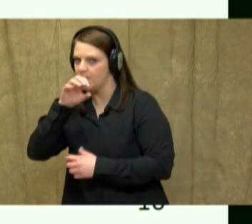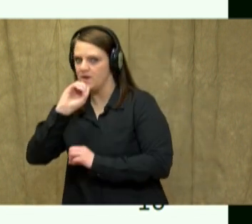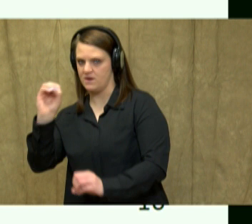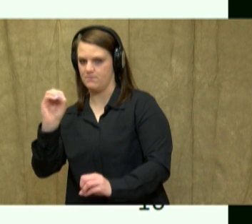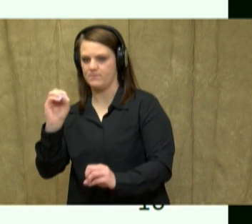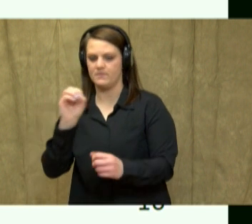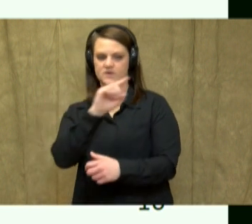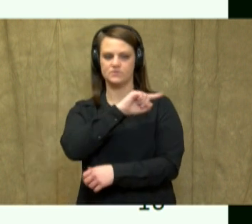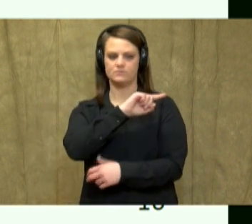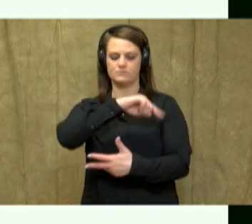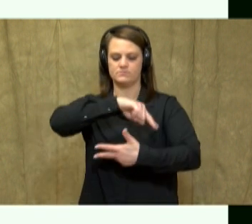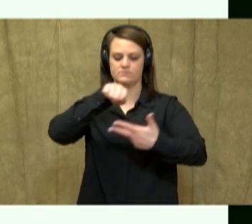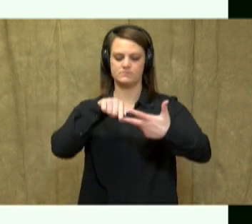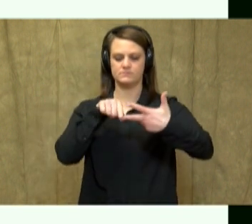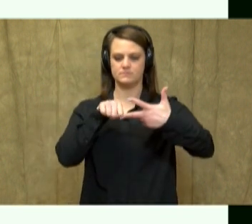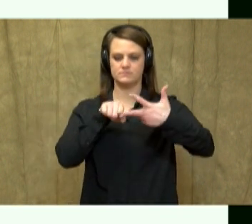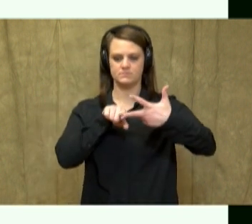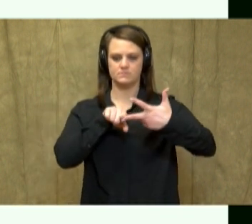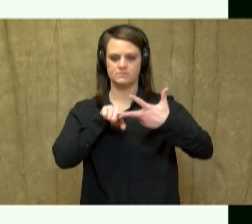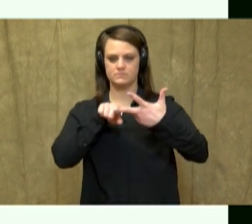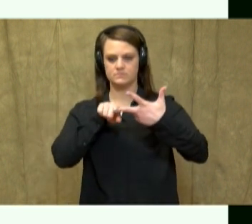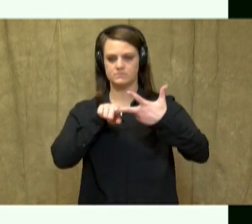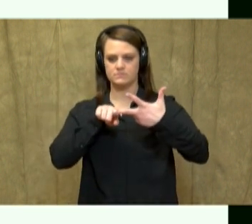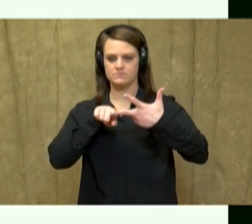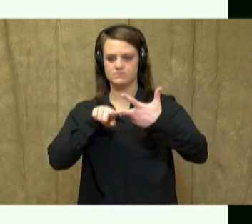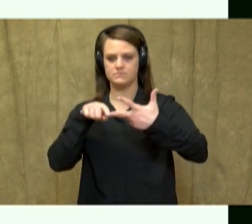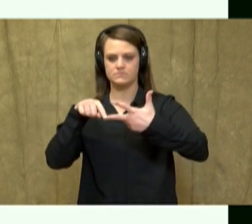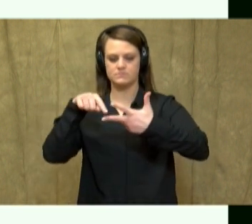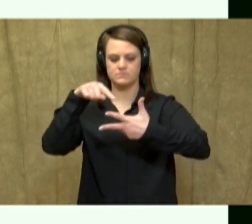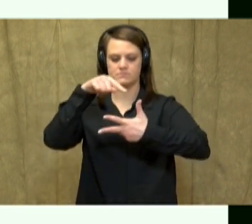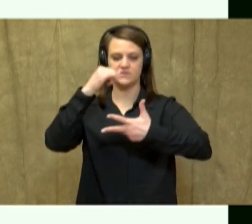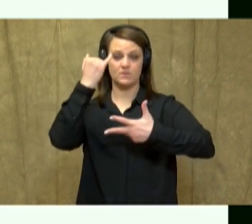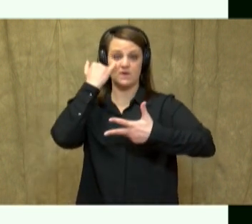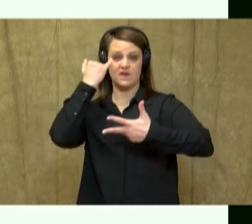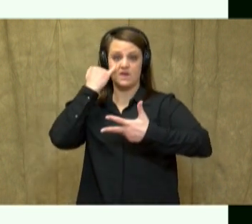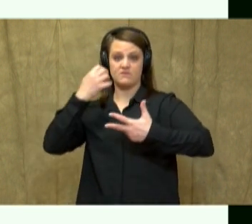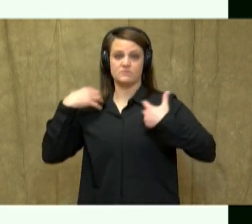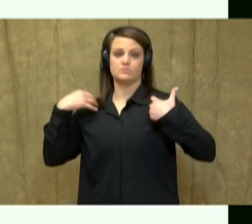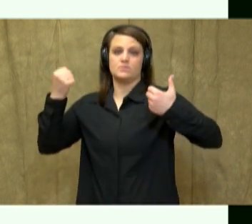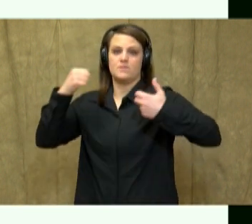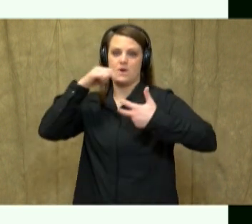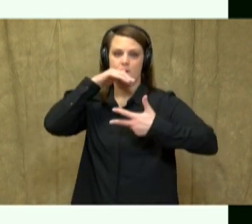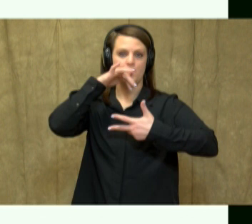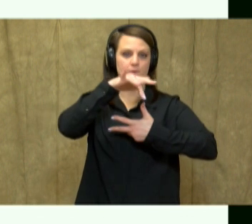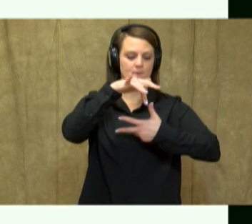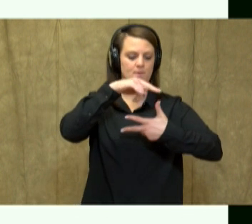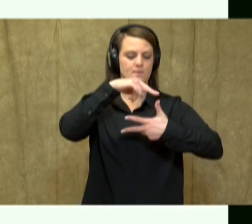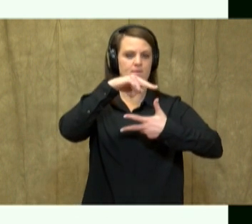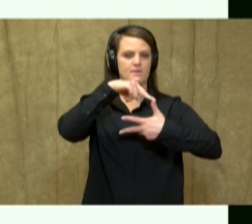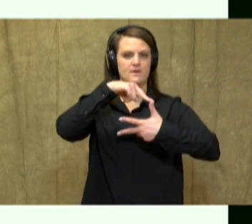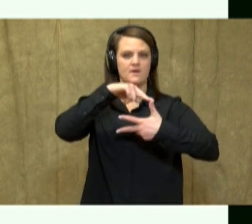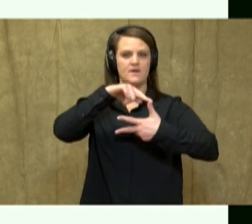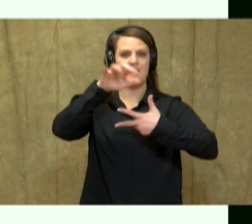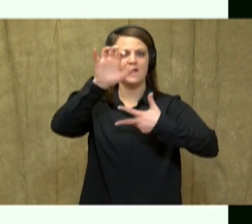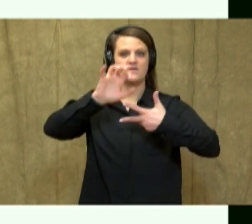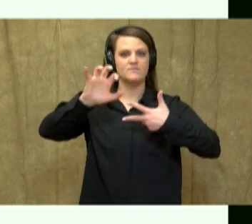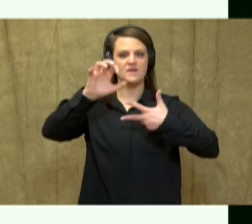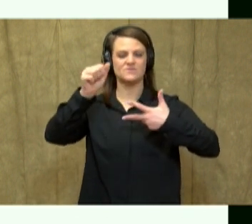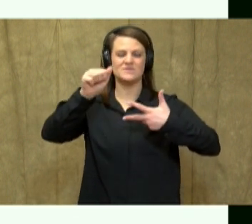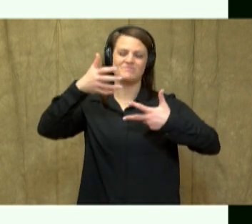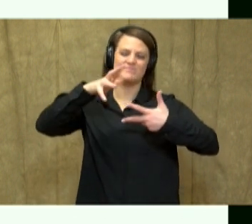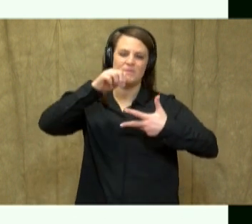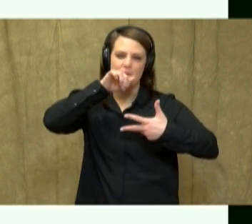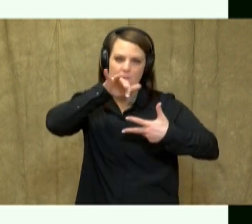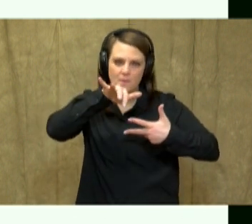have 3 phenotypes. So if you have a strong fire dragon and is crossed with a moderate fire